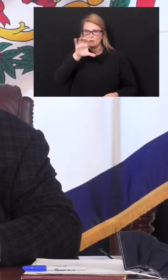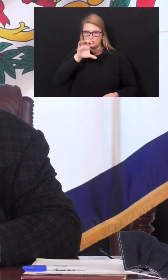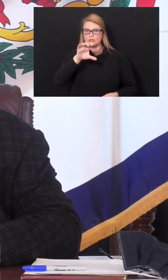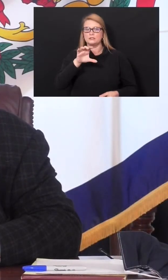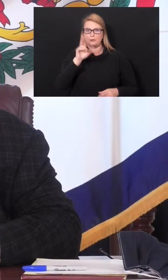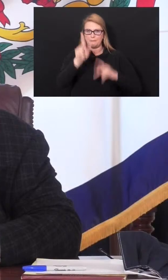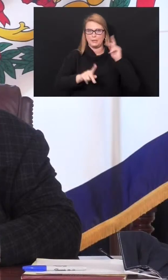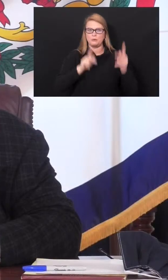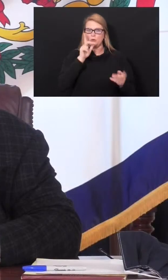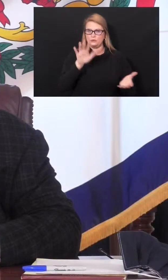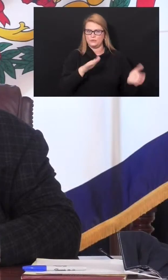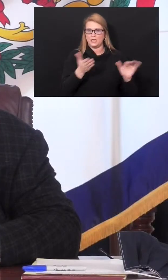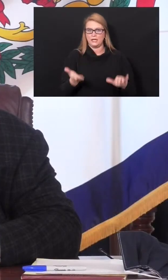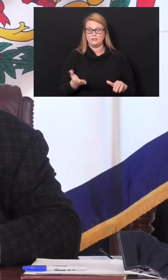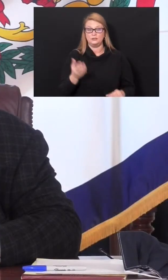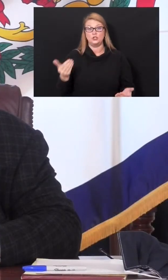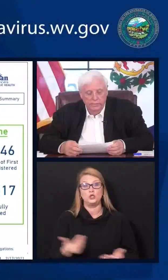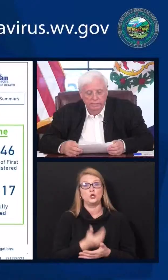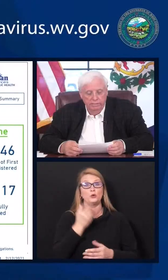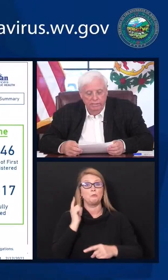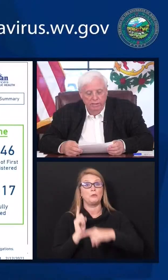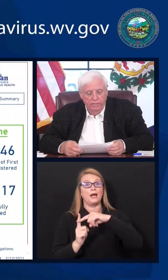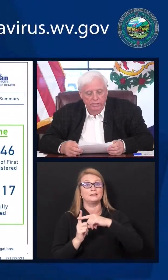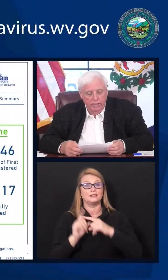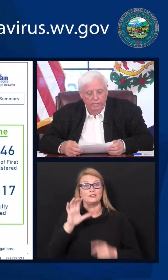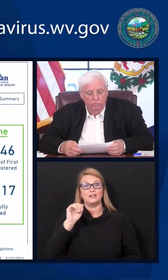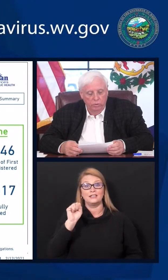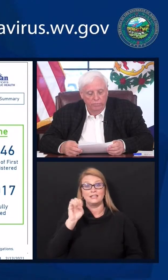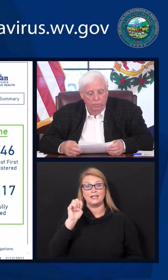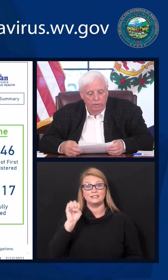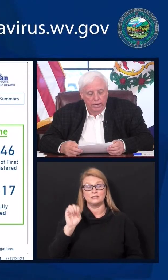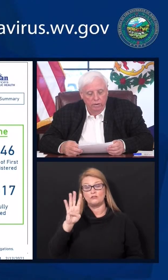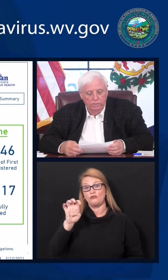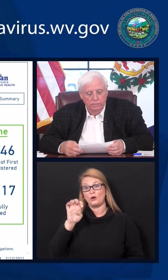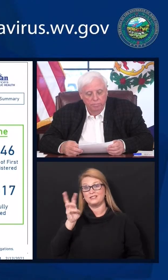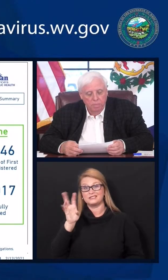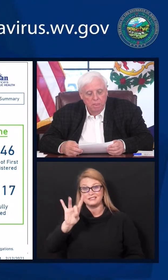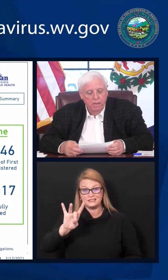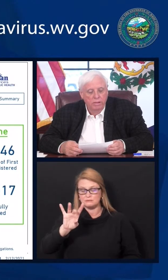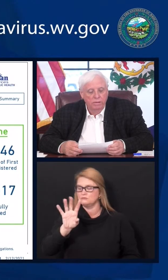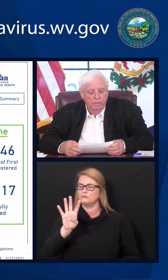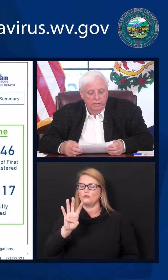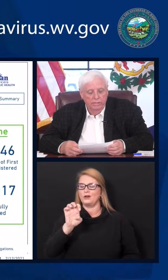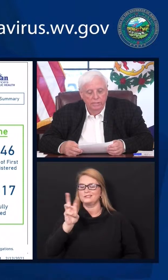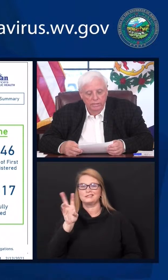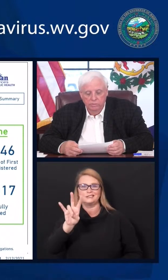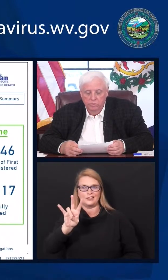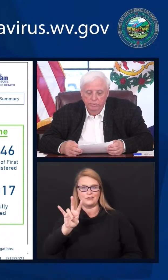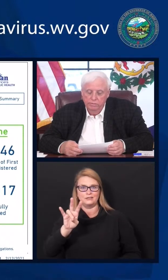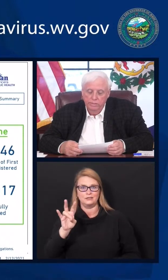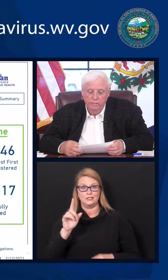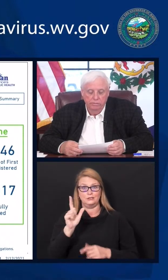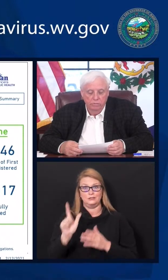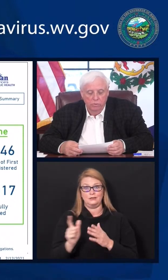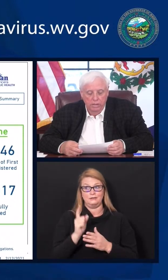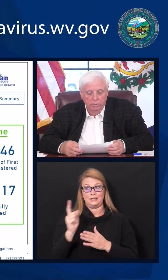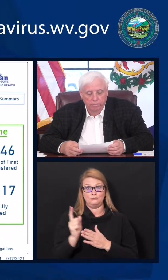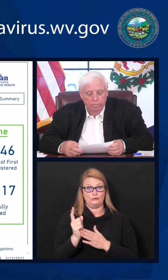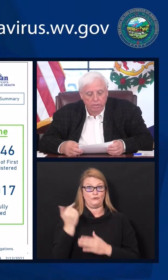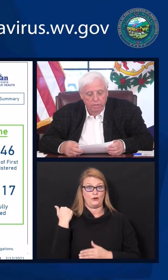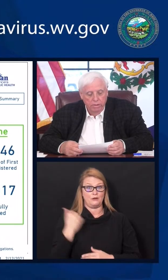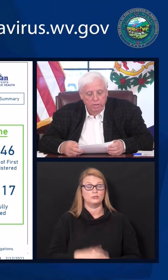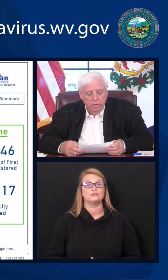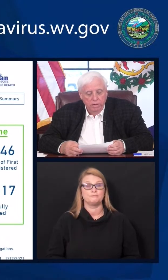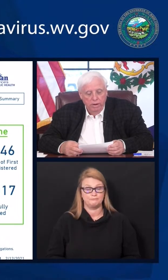Our new positive cases are 467 in the last 24 hours. And get this, we haven't seen this in a